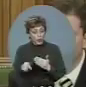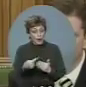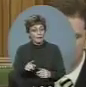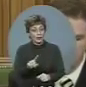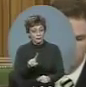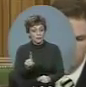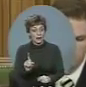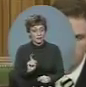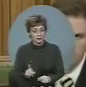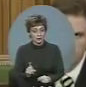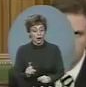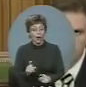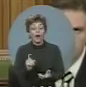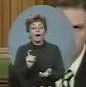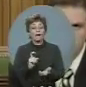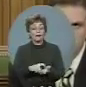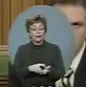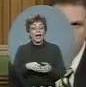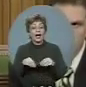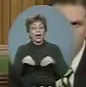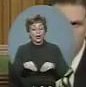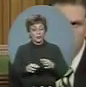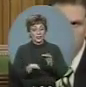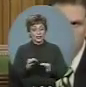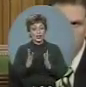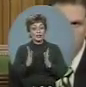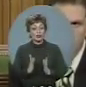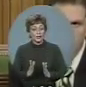Will the Minister of Justice